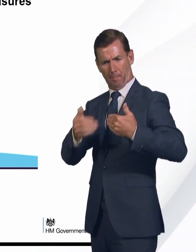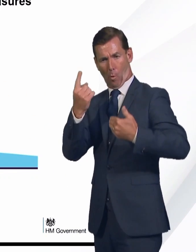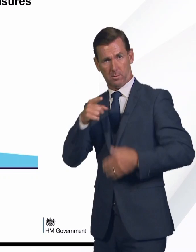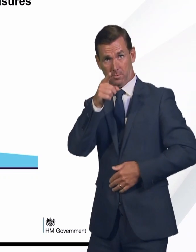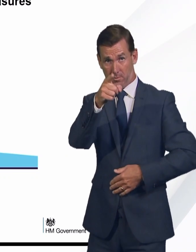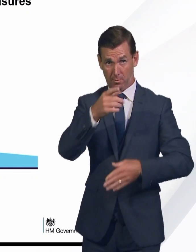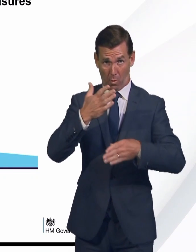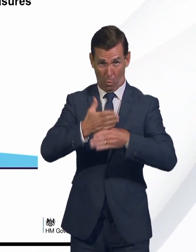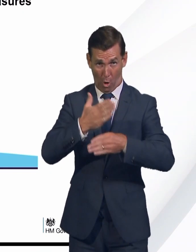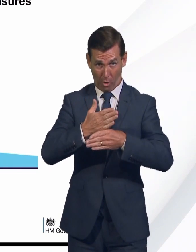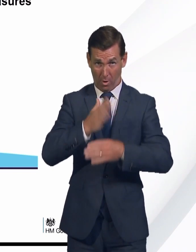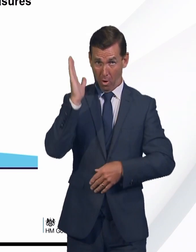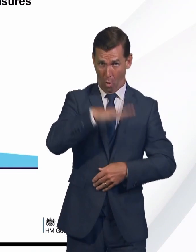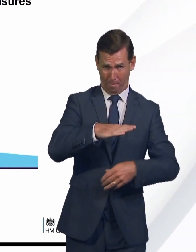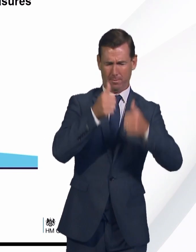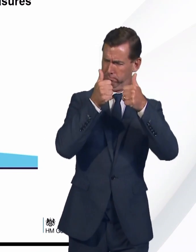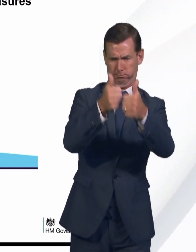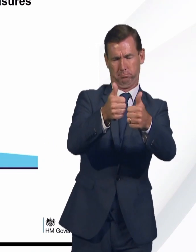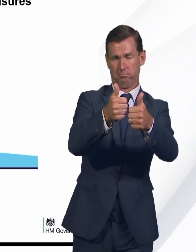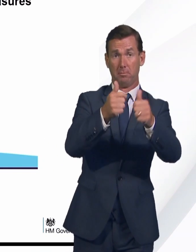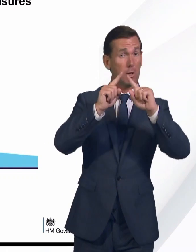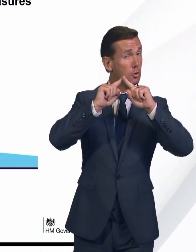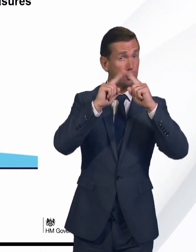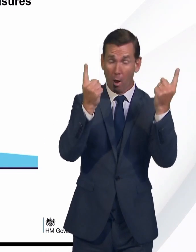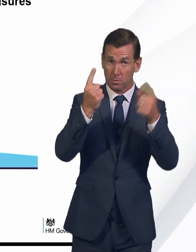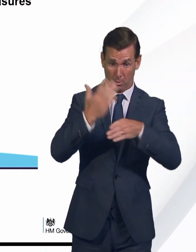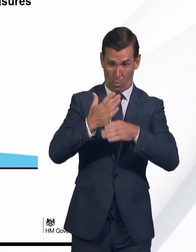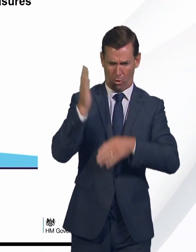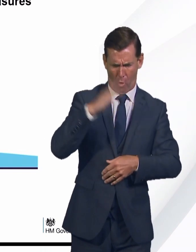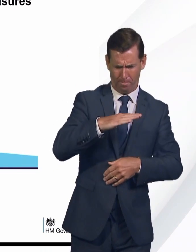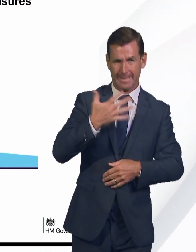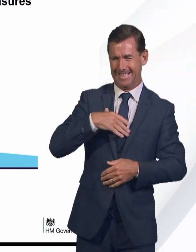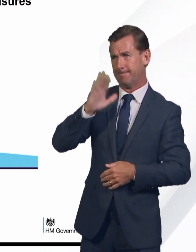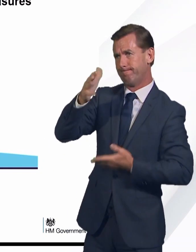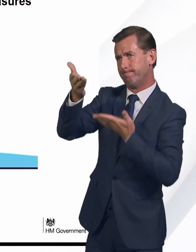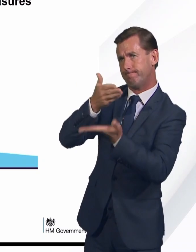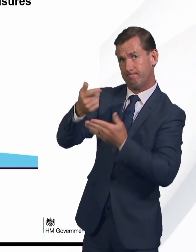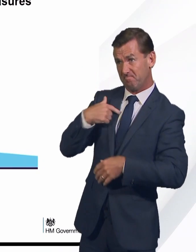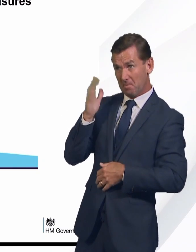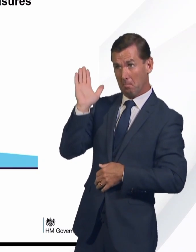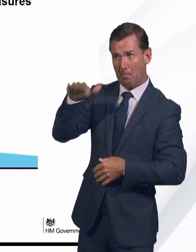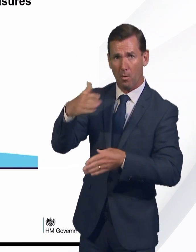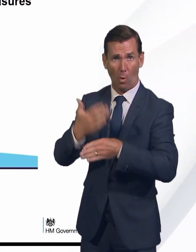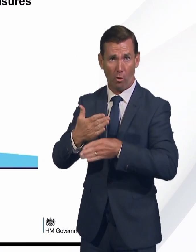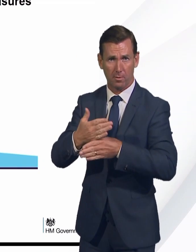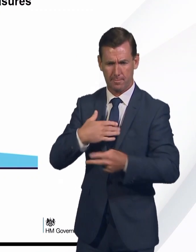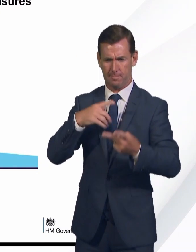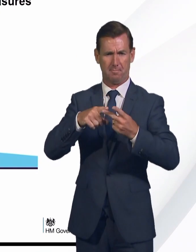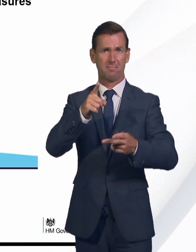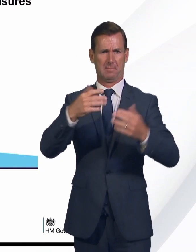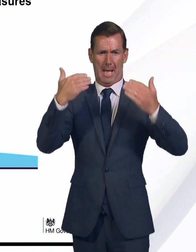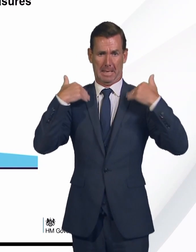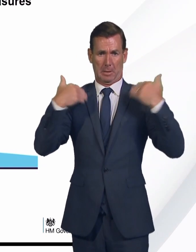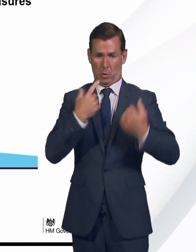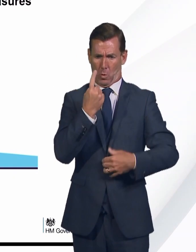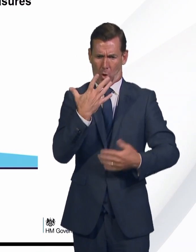from home, you should speak to your employer about going back in. People can now spend time outdoors and exercise as often